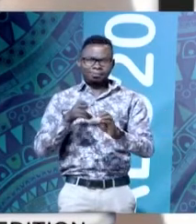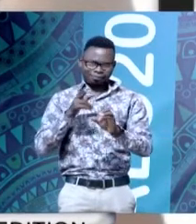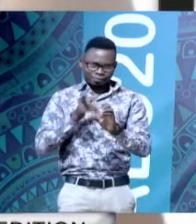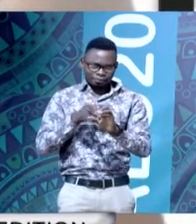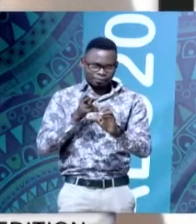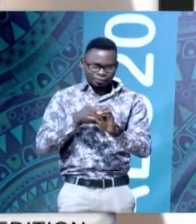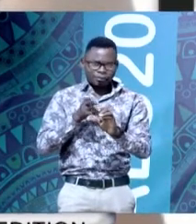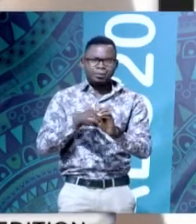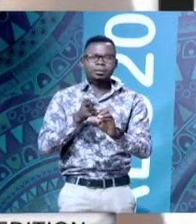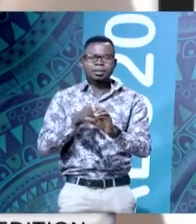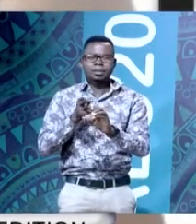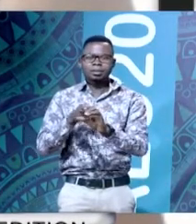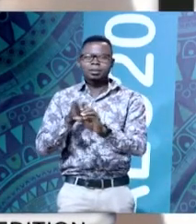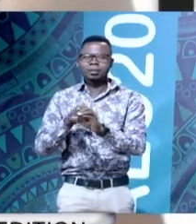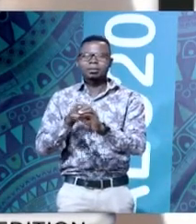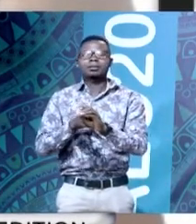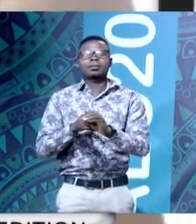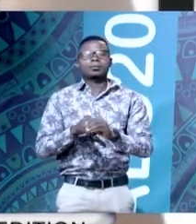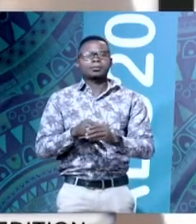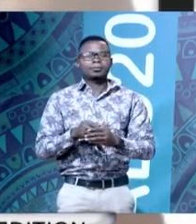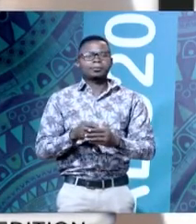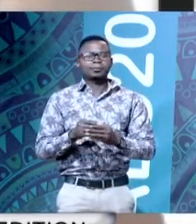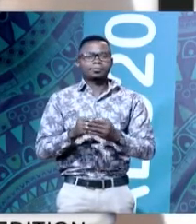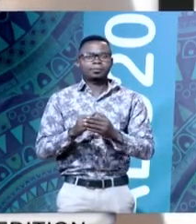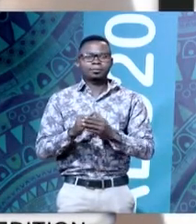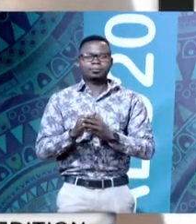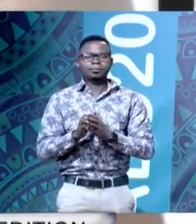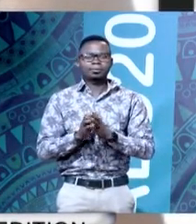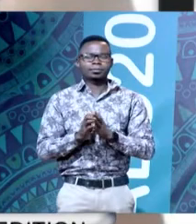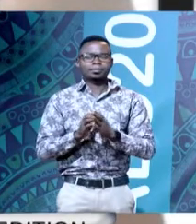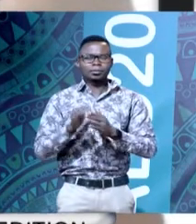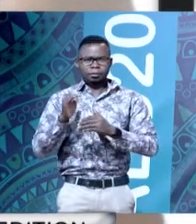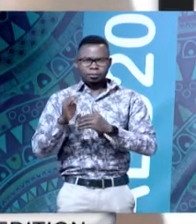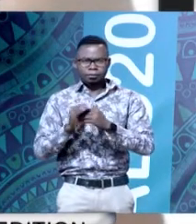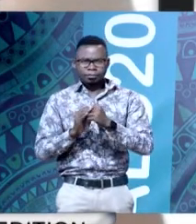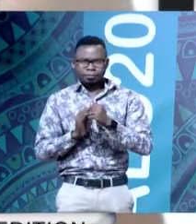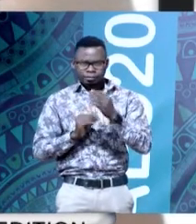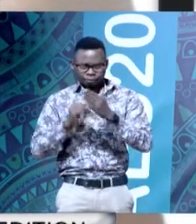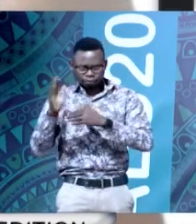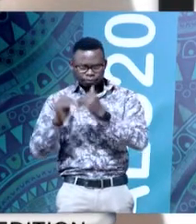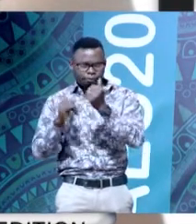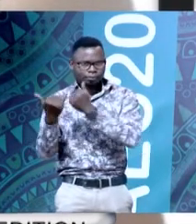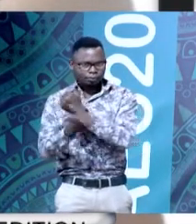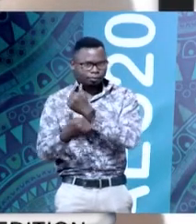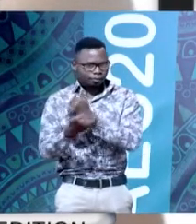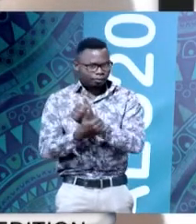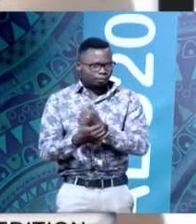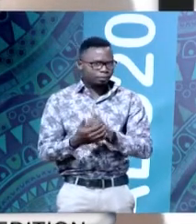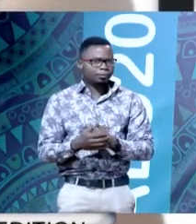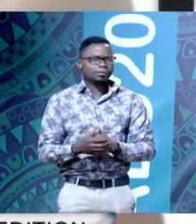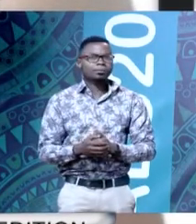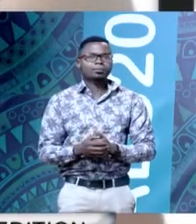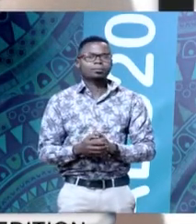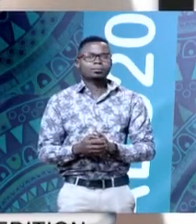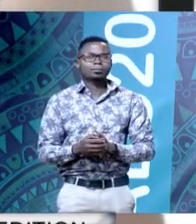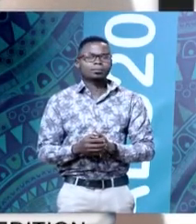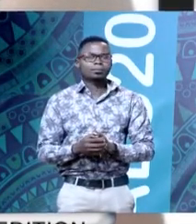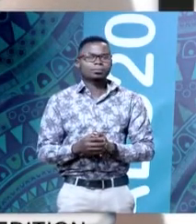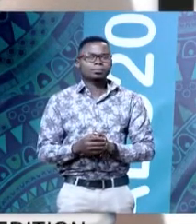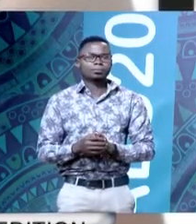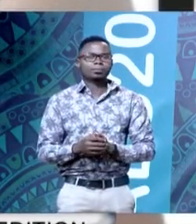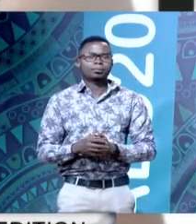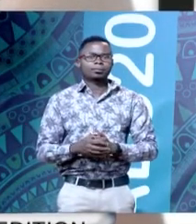certainty that when you have a robust youthful population, they are most likely to play a